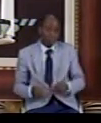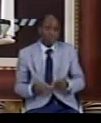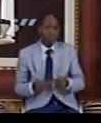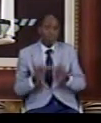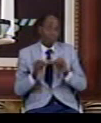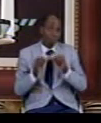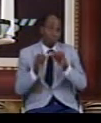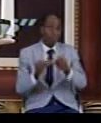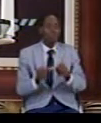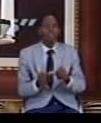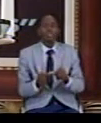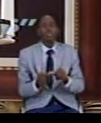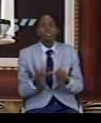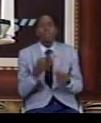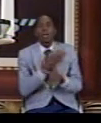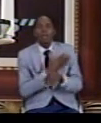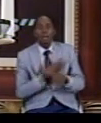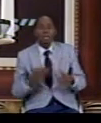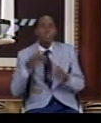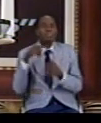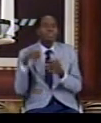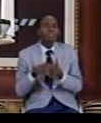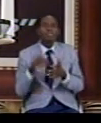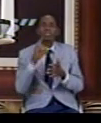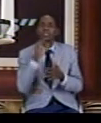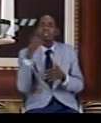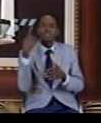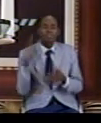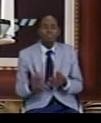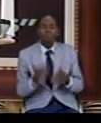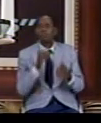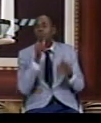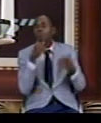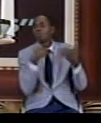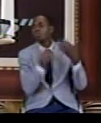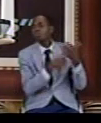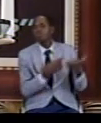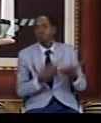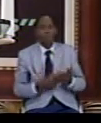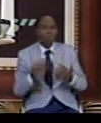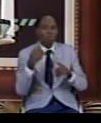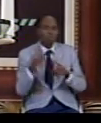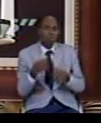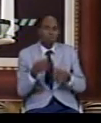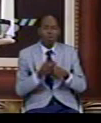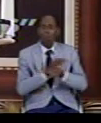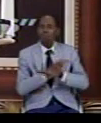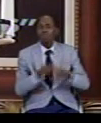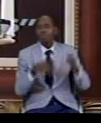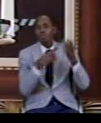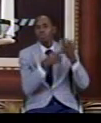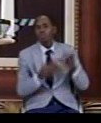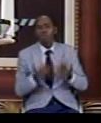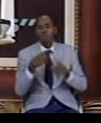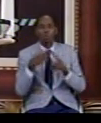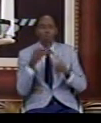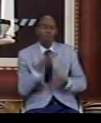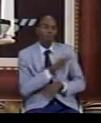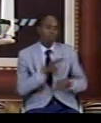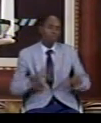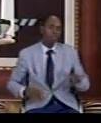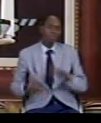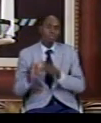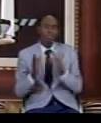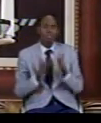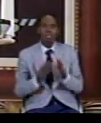salvation endures. And this is the incontestable word of Jesus Christ, our Savior.